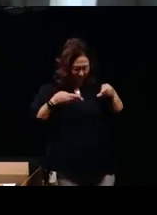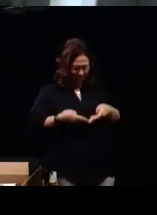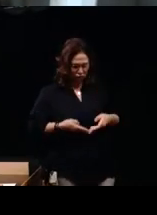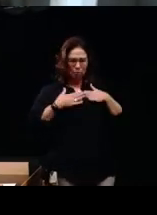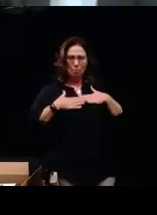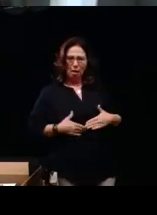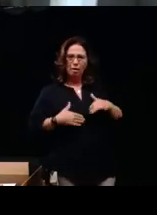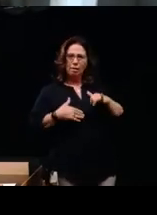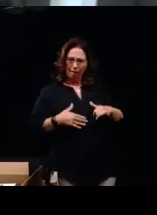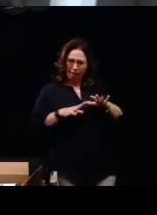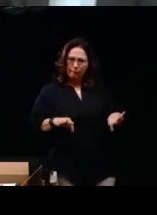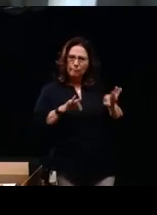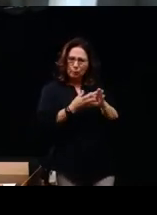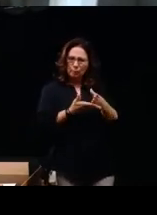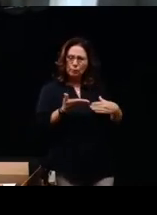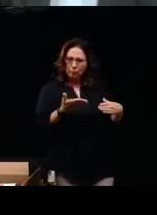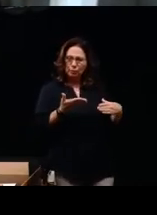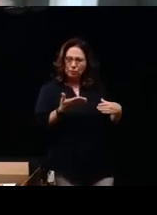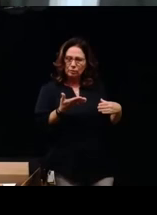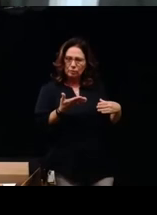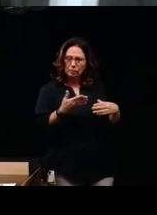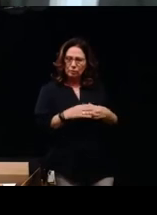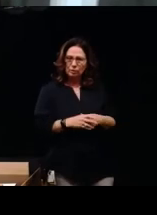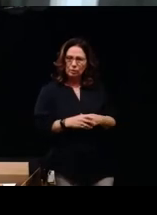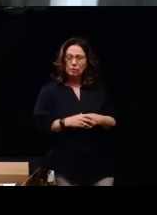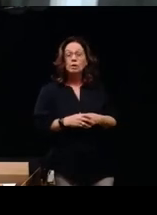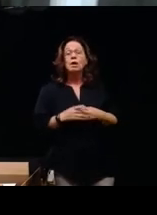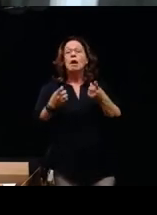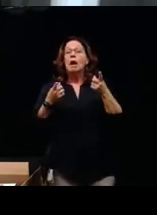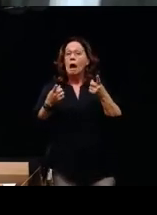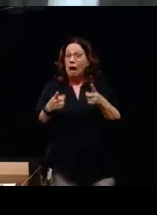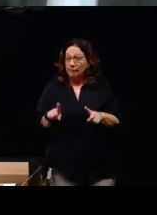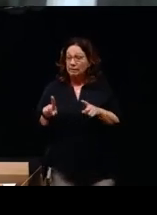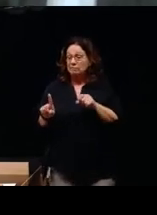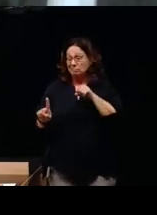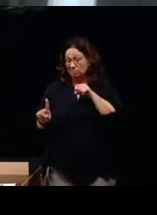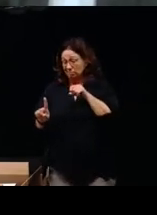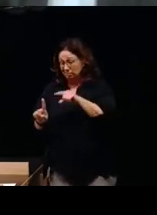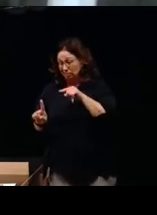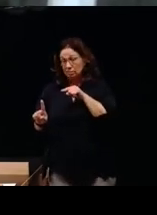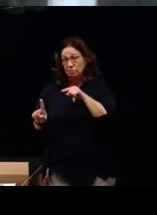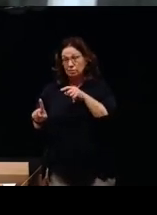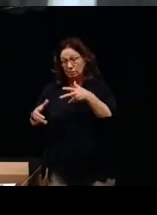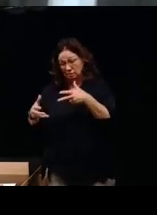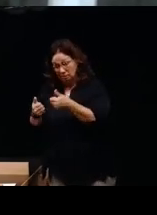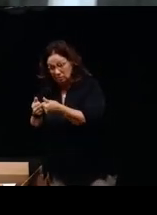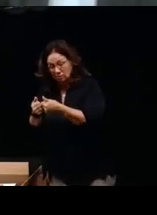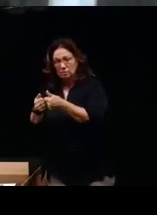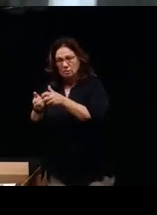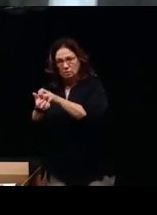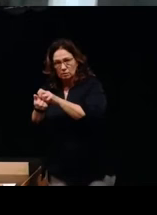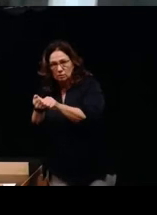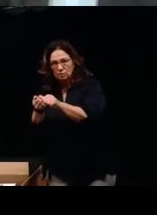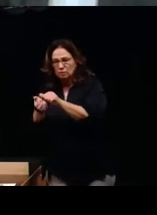very important mechanistically. It just so happens that the salience of physical events, such as injuries or